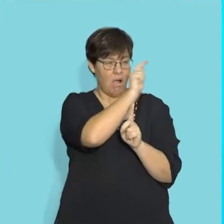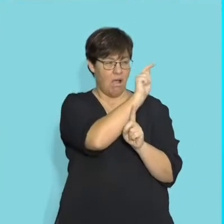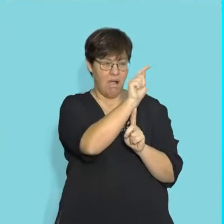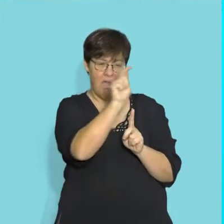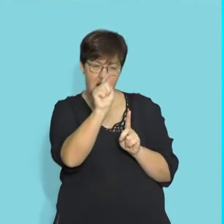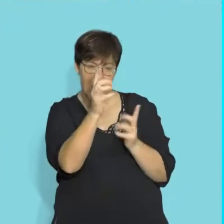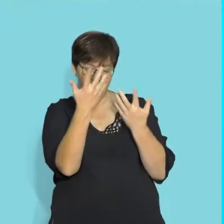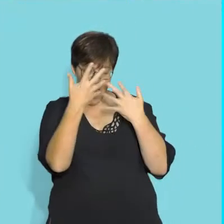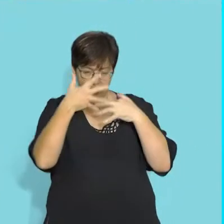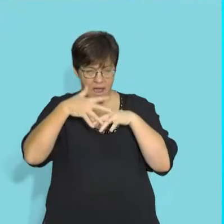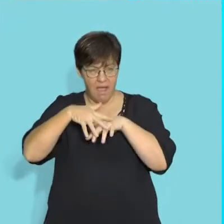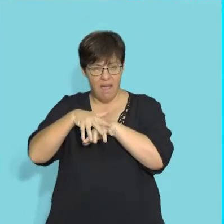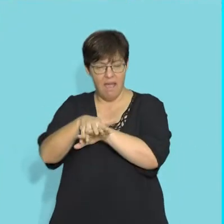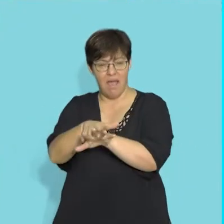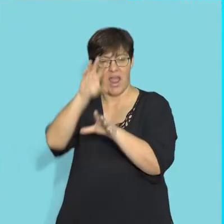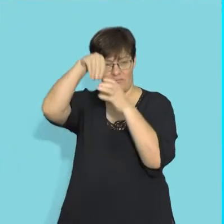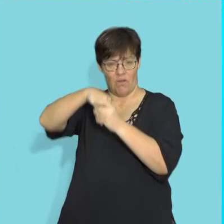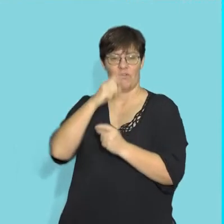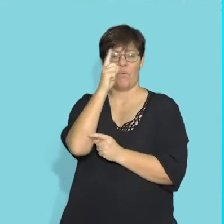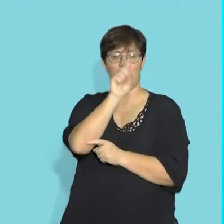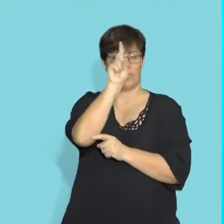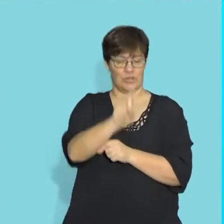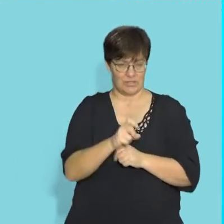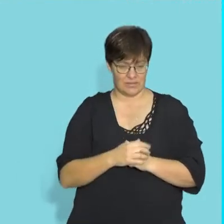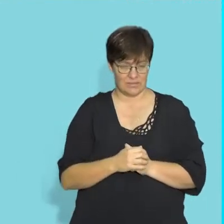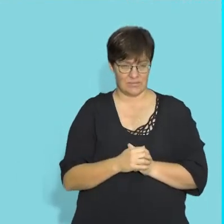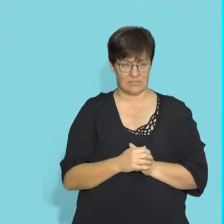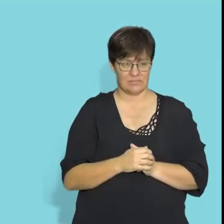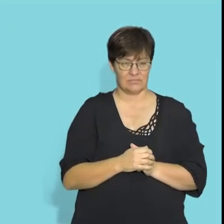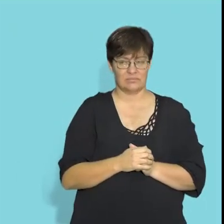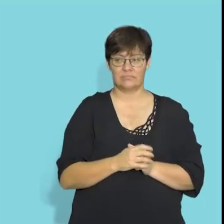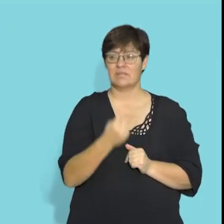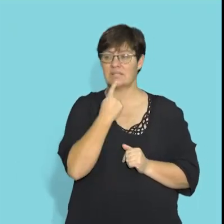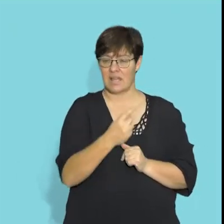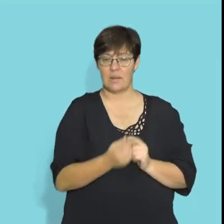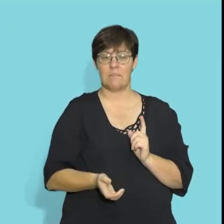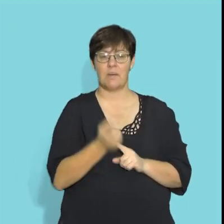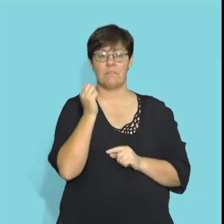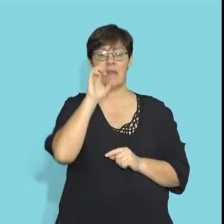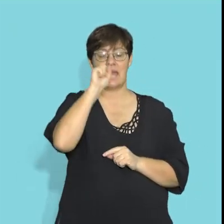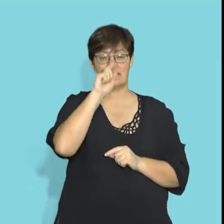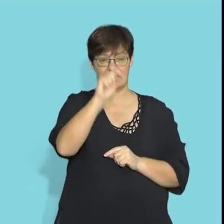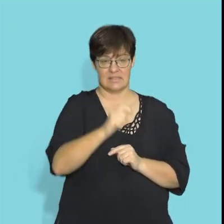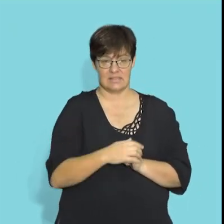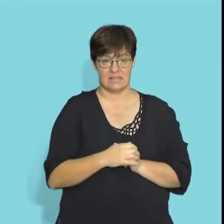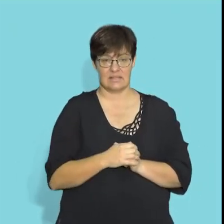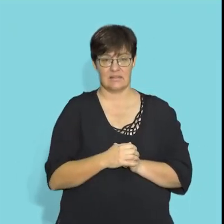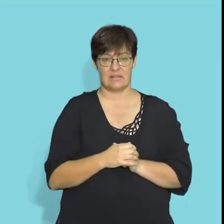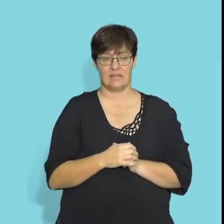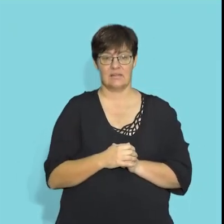to be multidimensional, including all of the things that we've learned. So here they say find the equation of